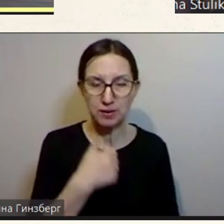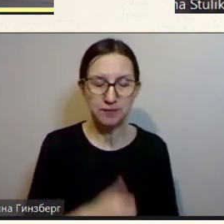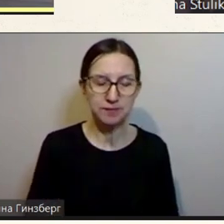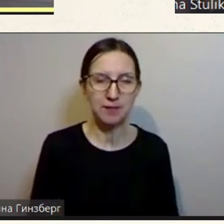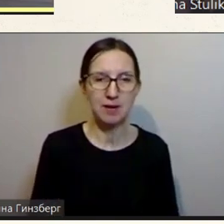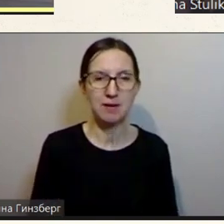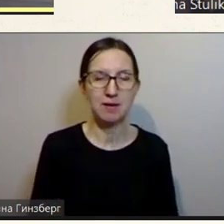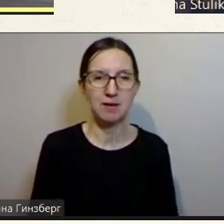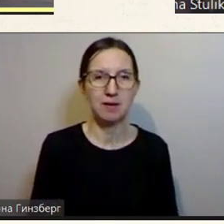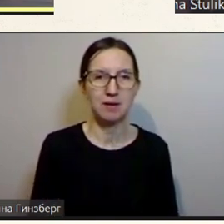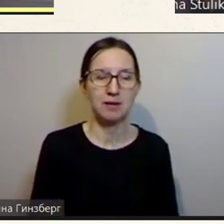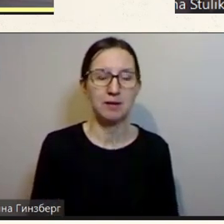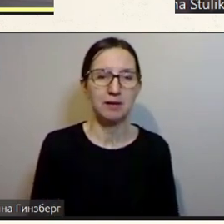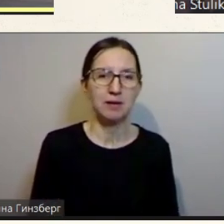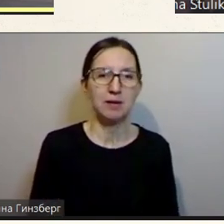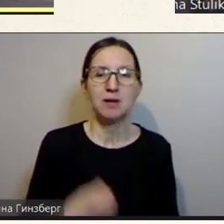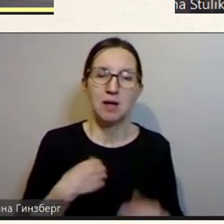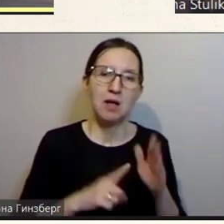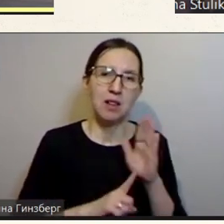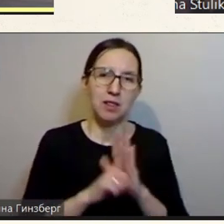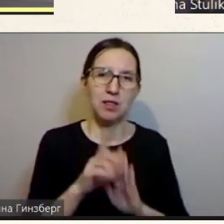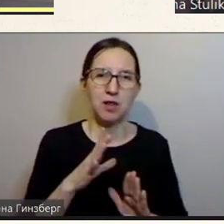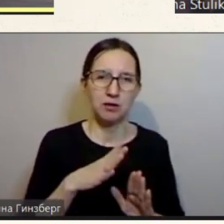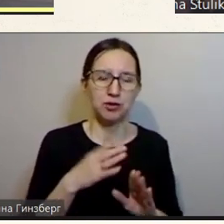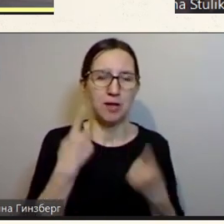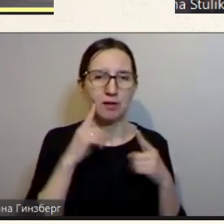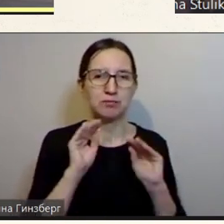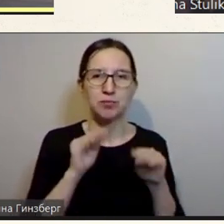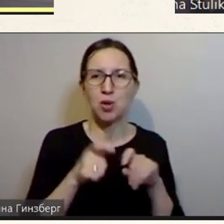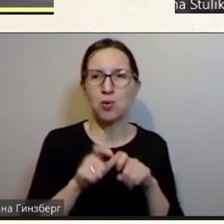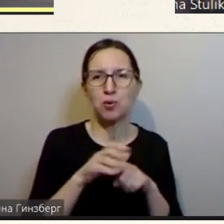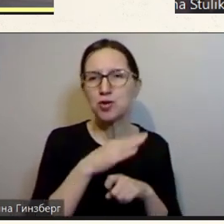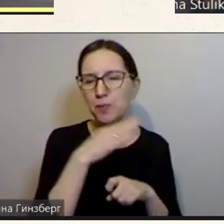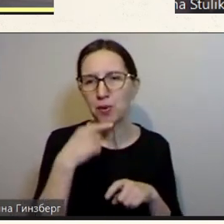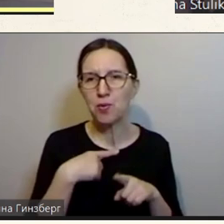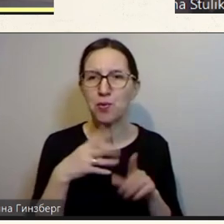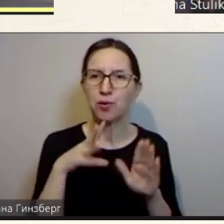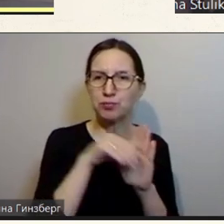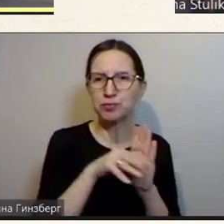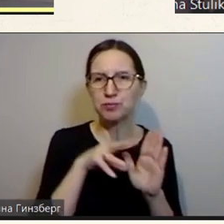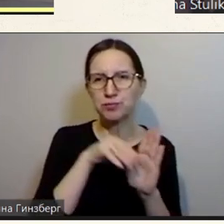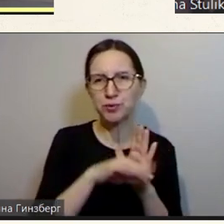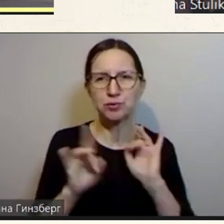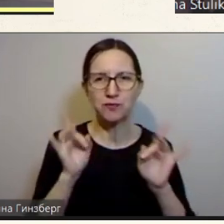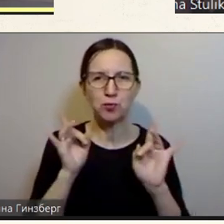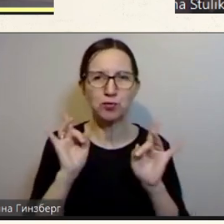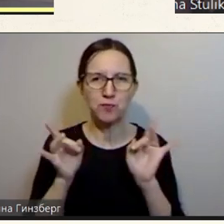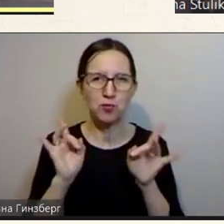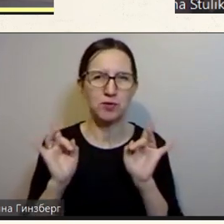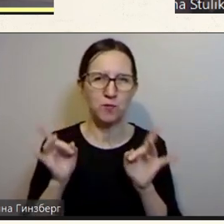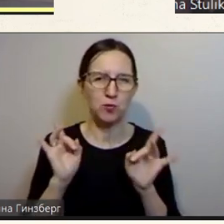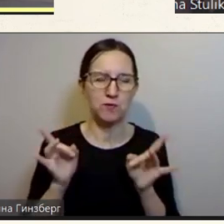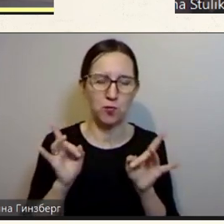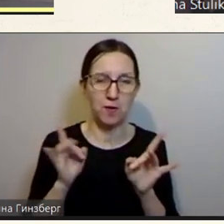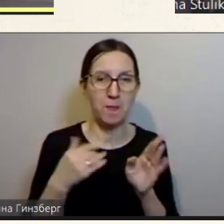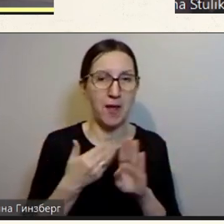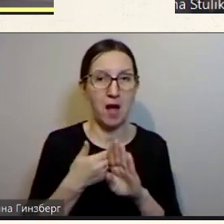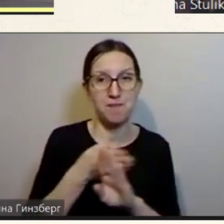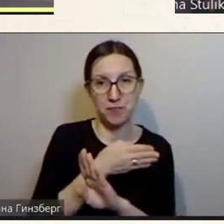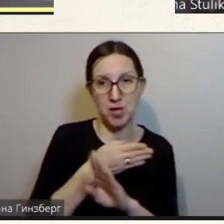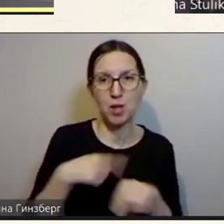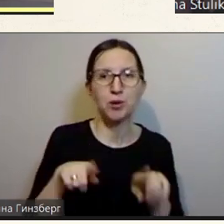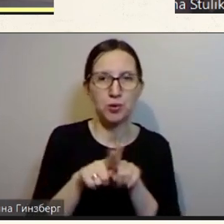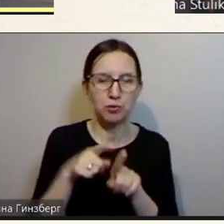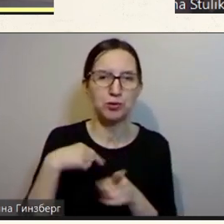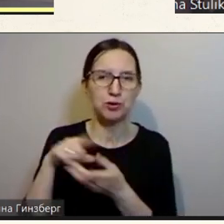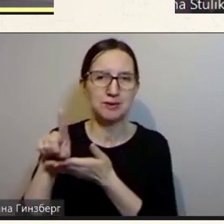we recorded, it used to be that we recorded sound with absolutely everything, but then when we started using